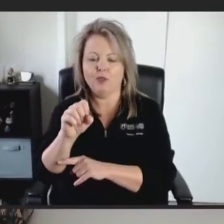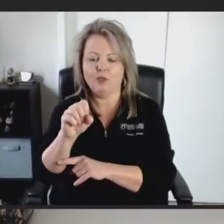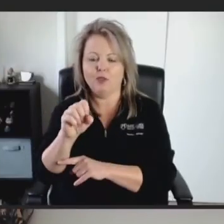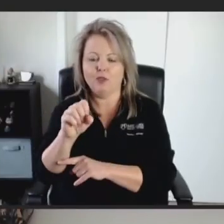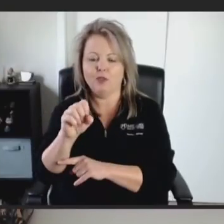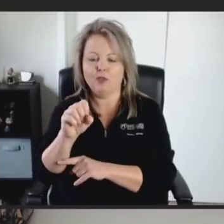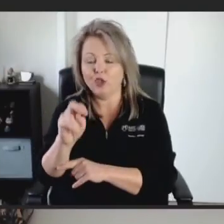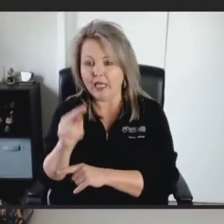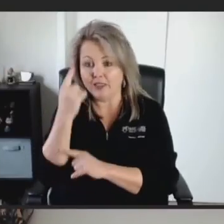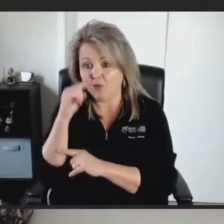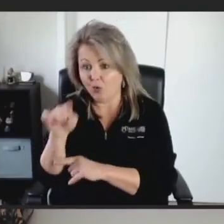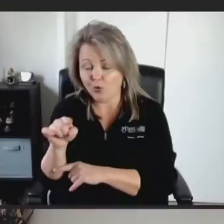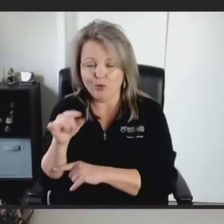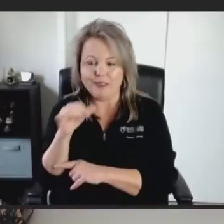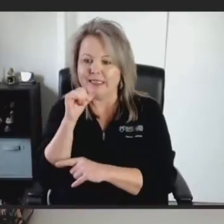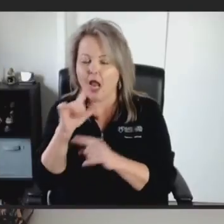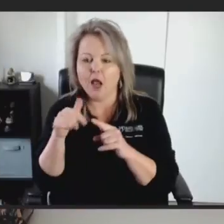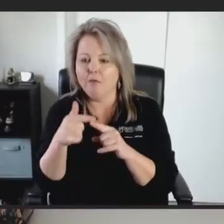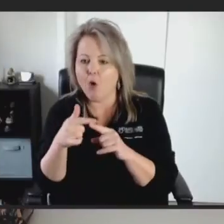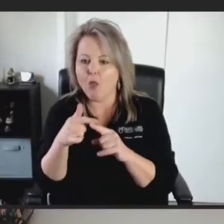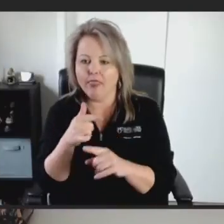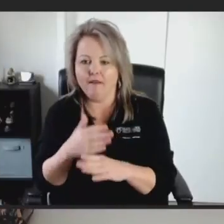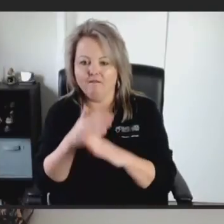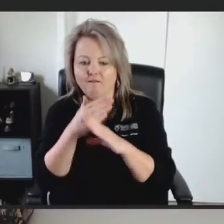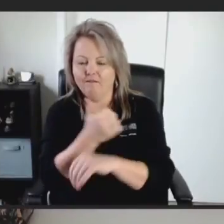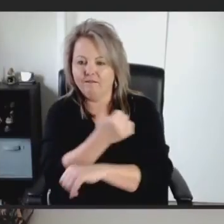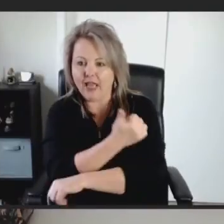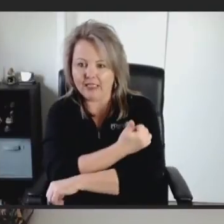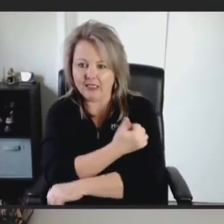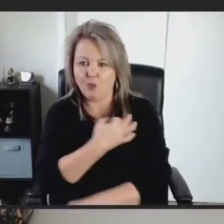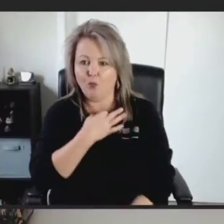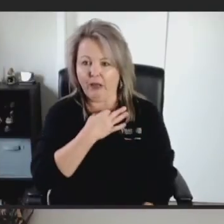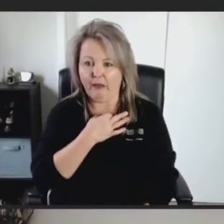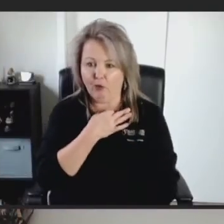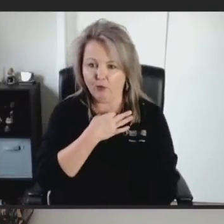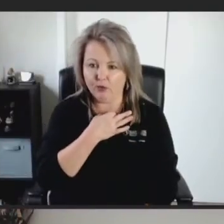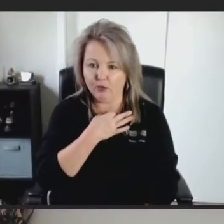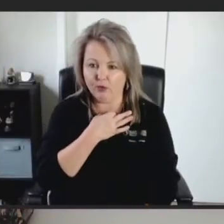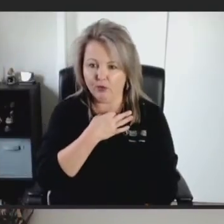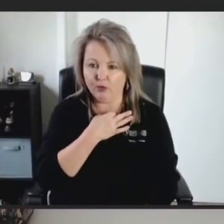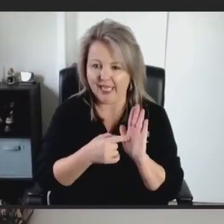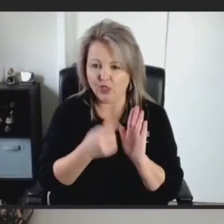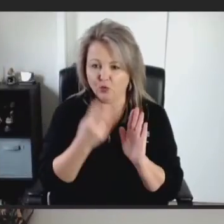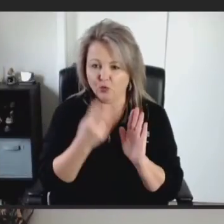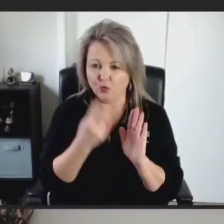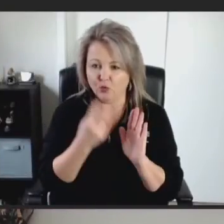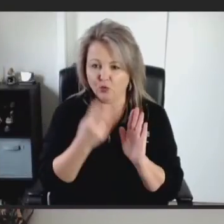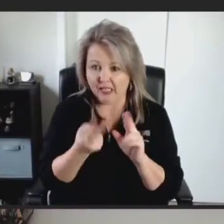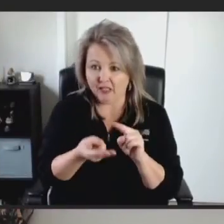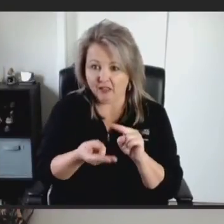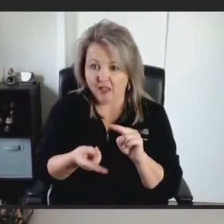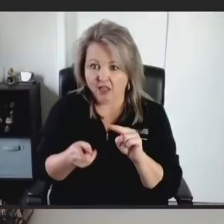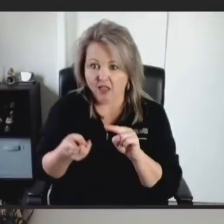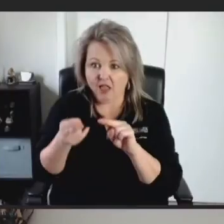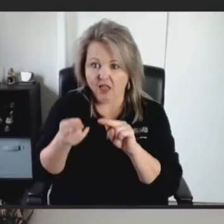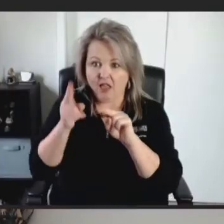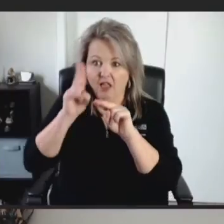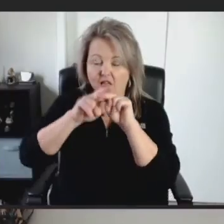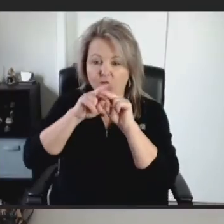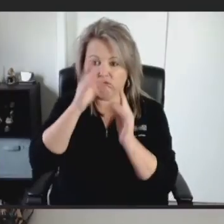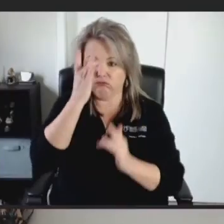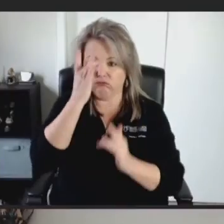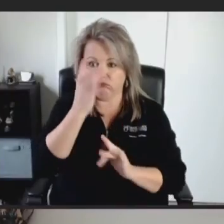the vaccine, but we're wondering if there's any indication that we're seeing a spike in cases following the